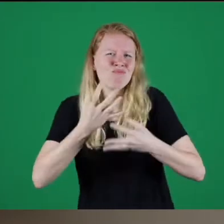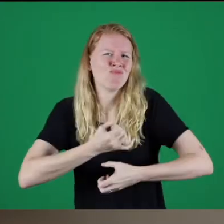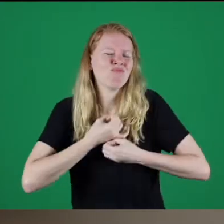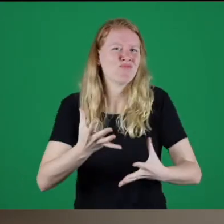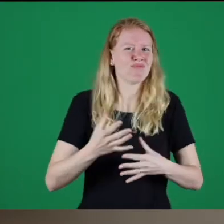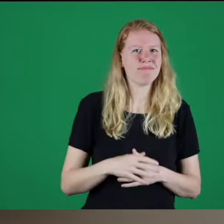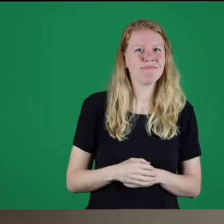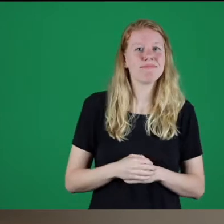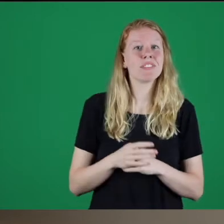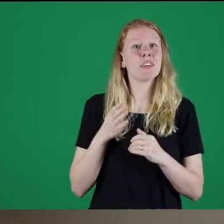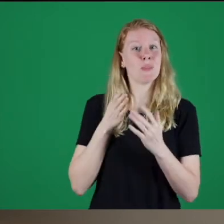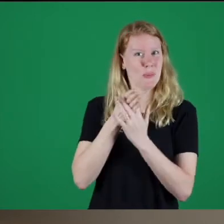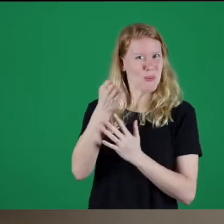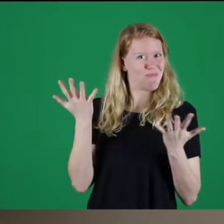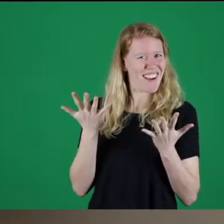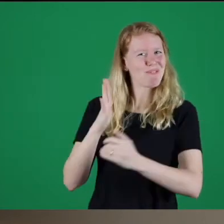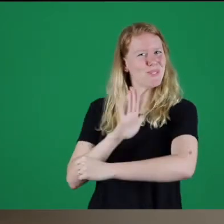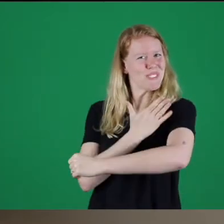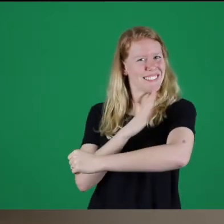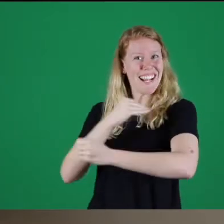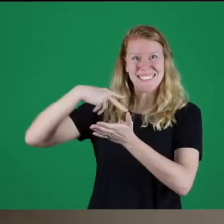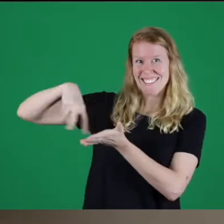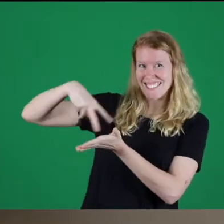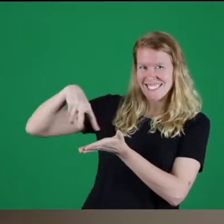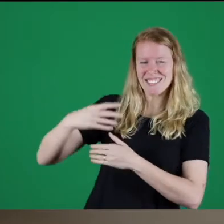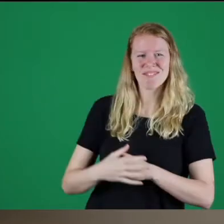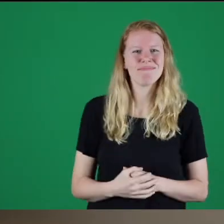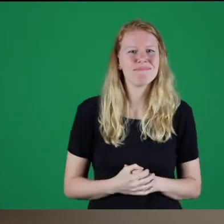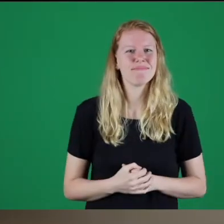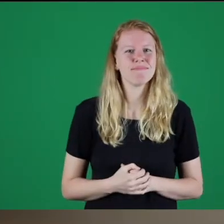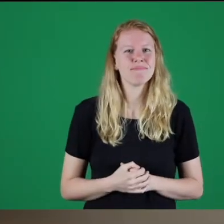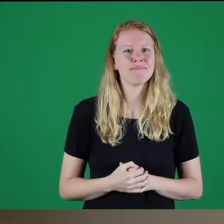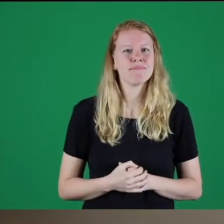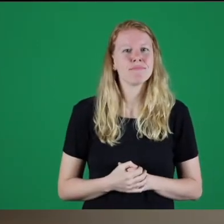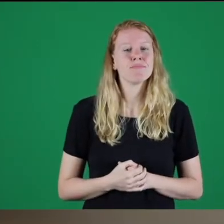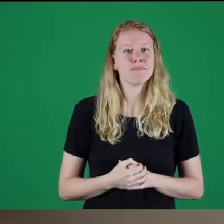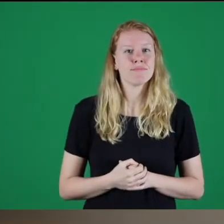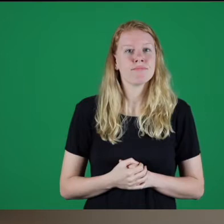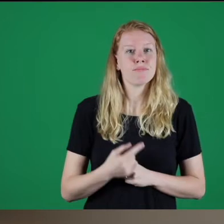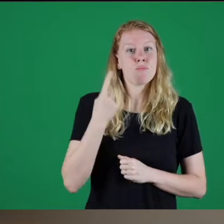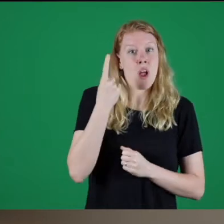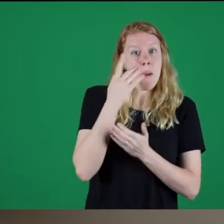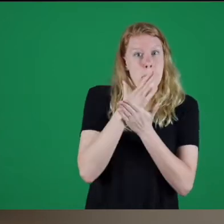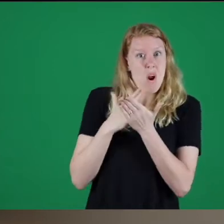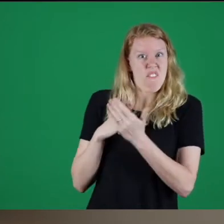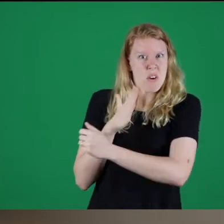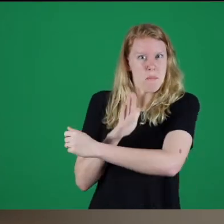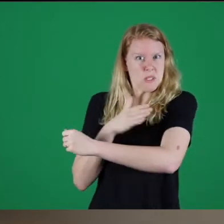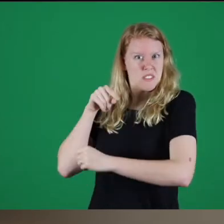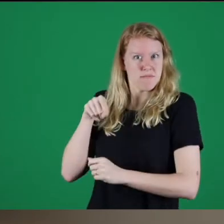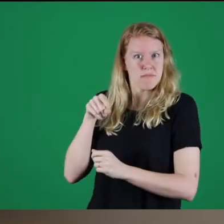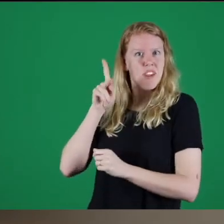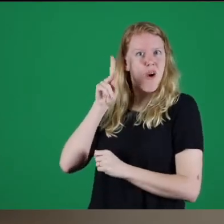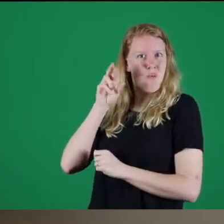things by using music, song, and dance. The kora is one of the instruments that was used. Now, let me start with